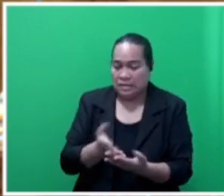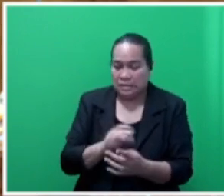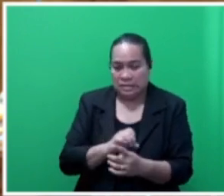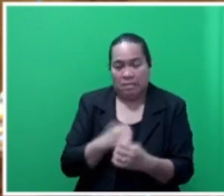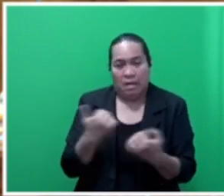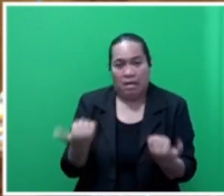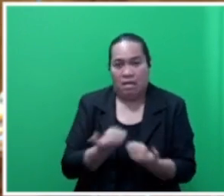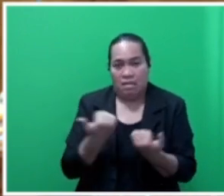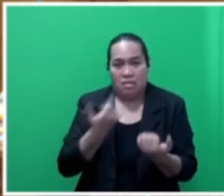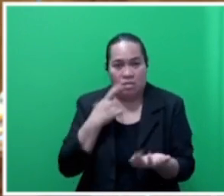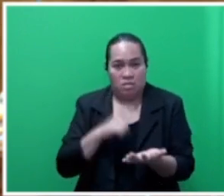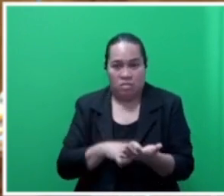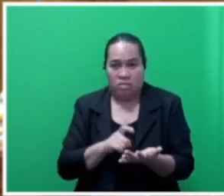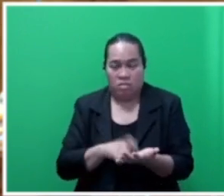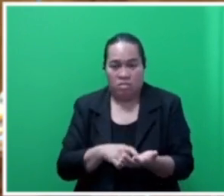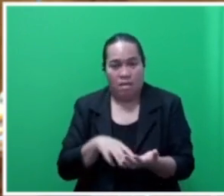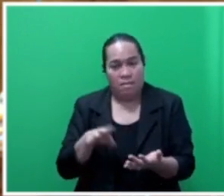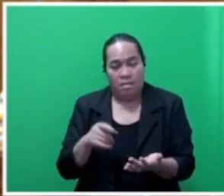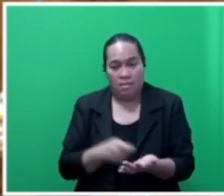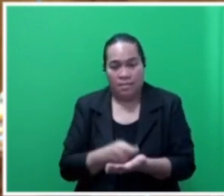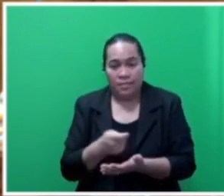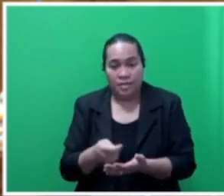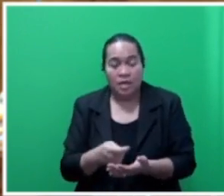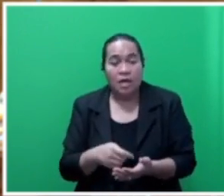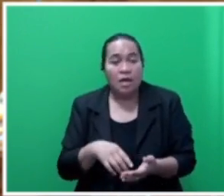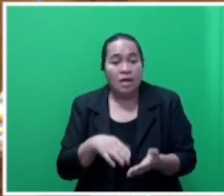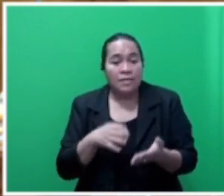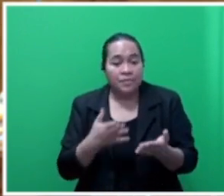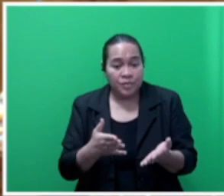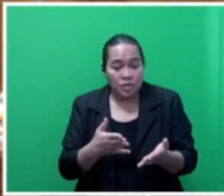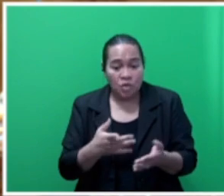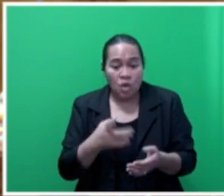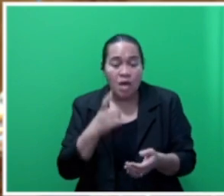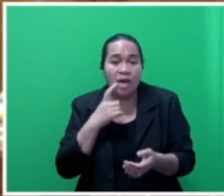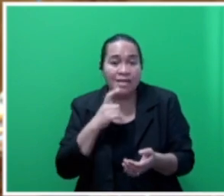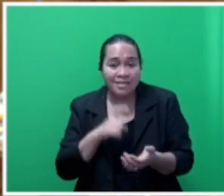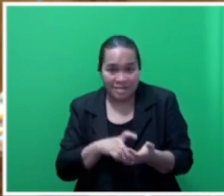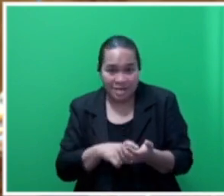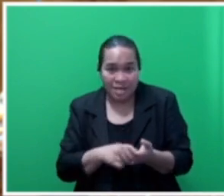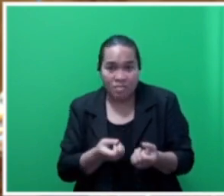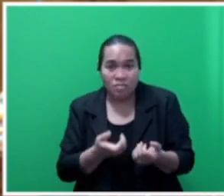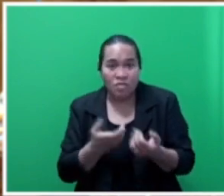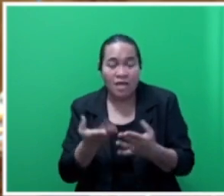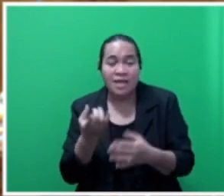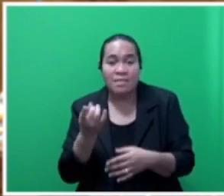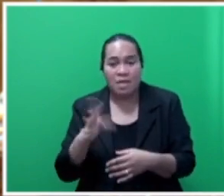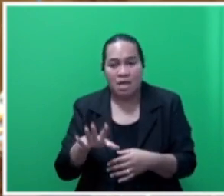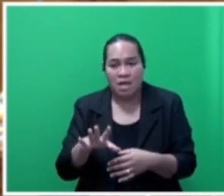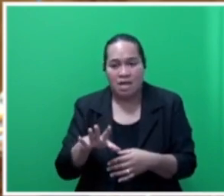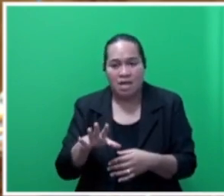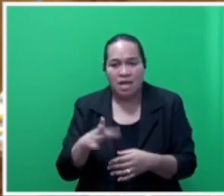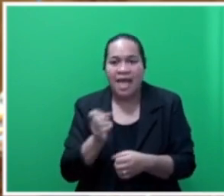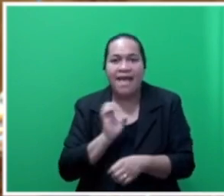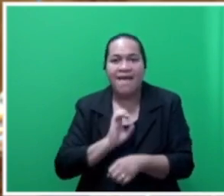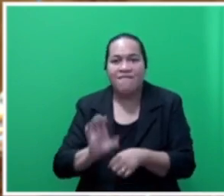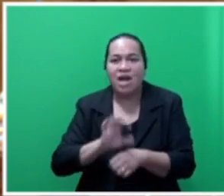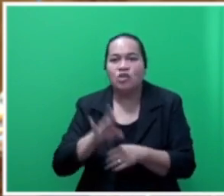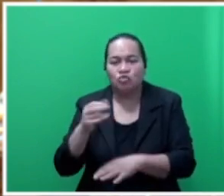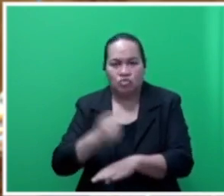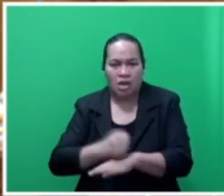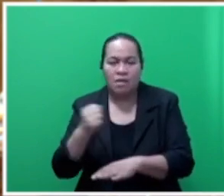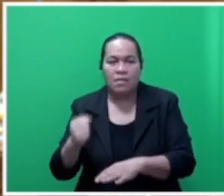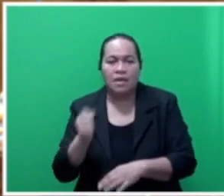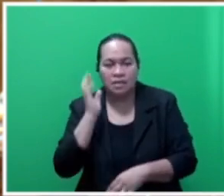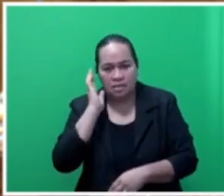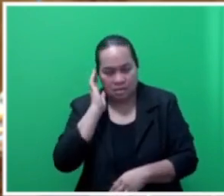marginalization and removal of institutions that provide independent advice to the government and